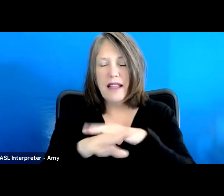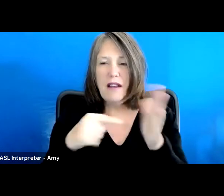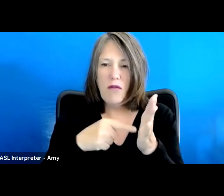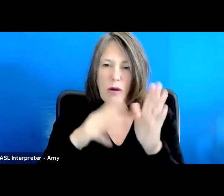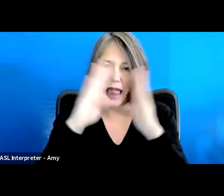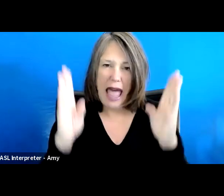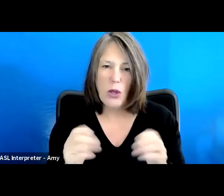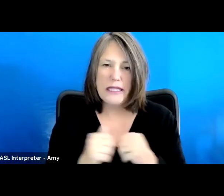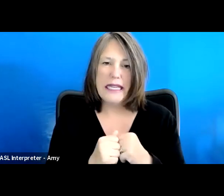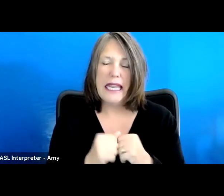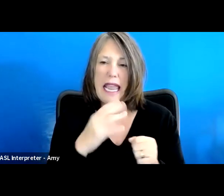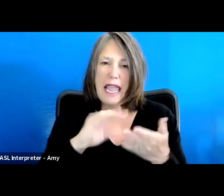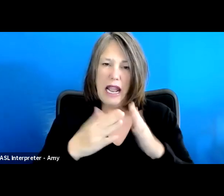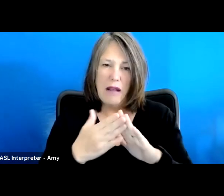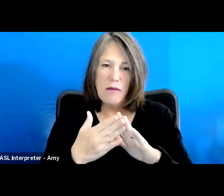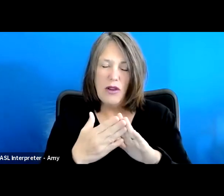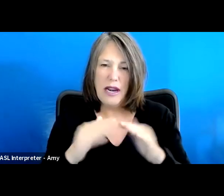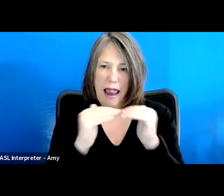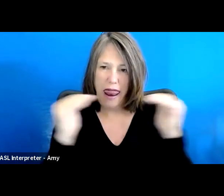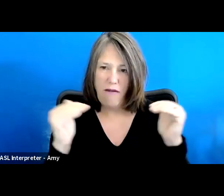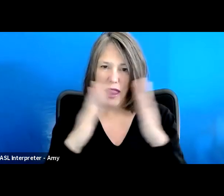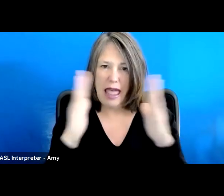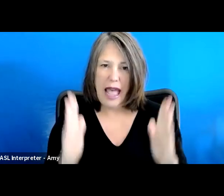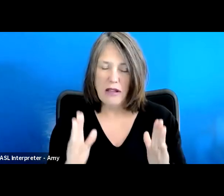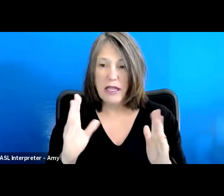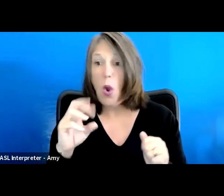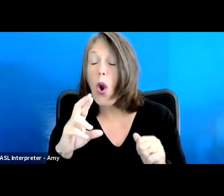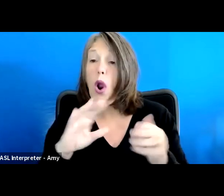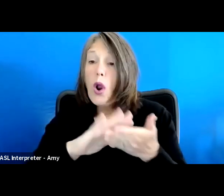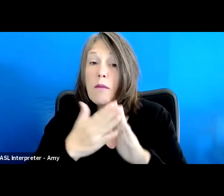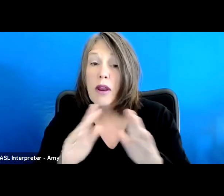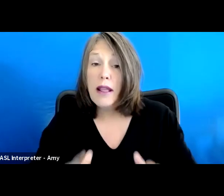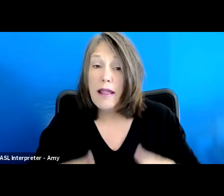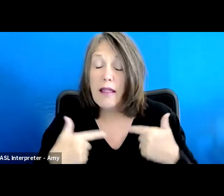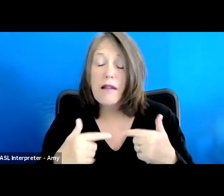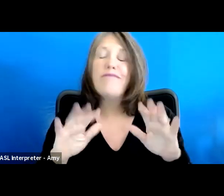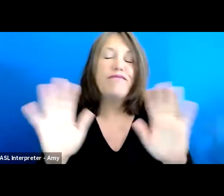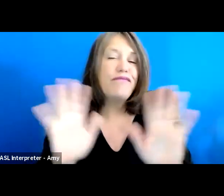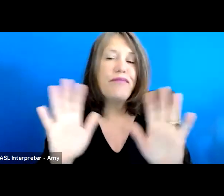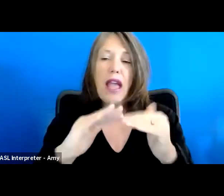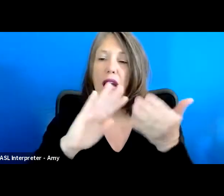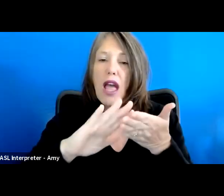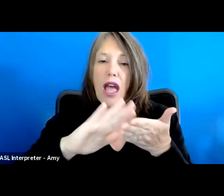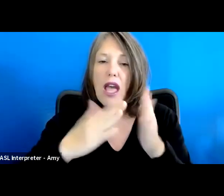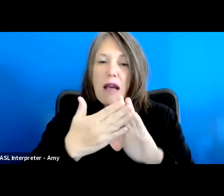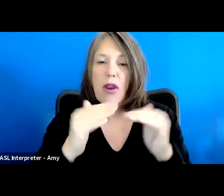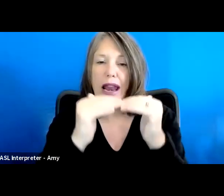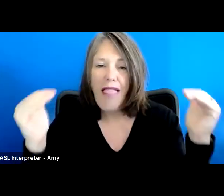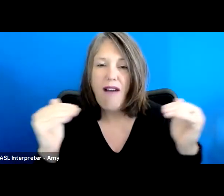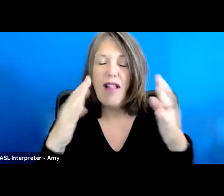housing and community level housing or community level housing advocacy. And I didn't include